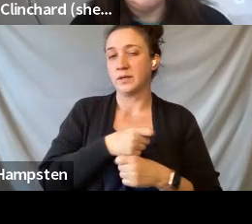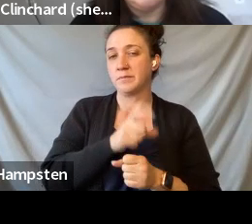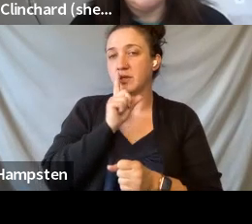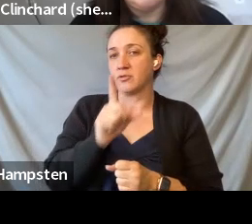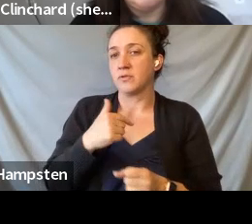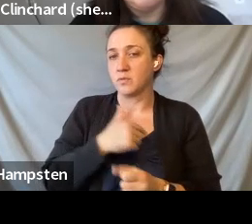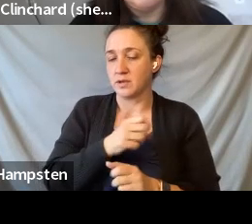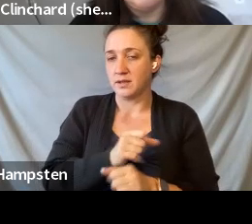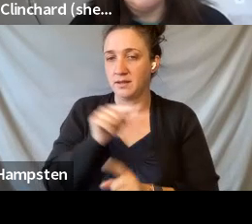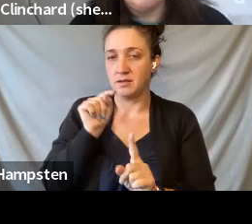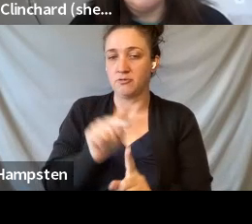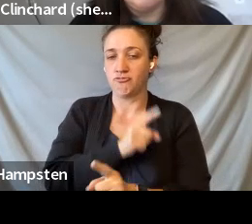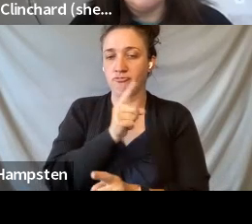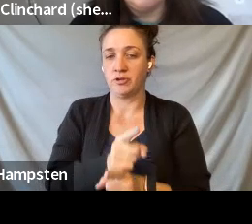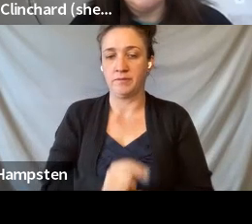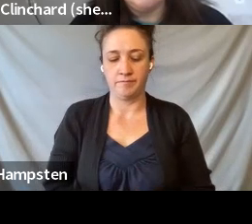right.